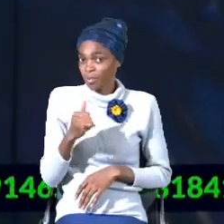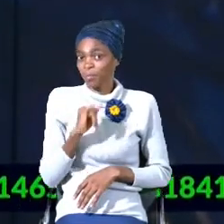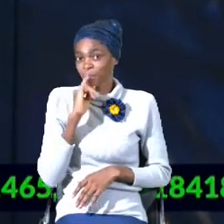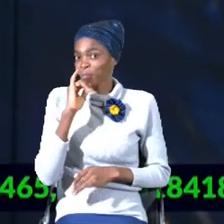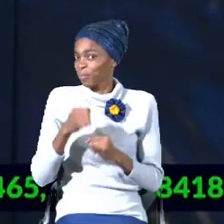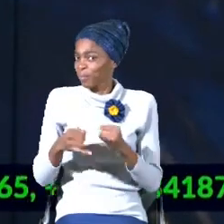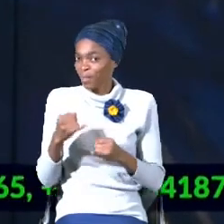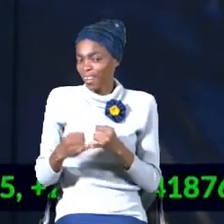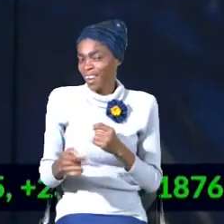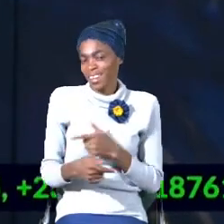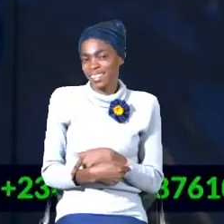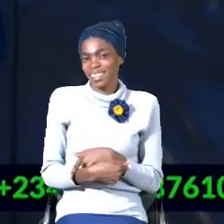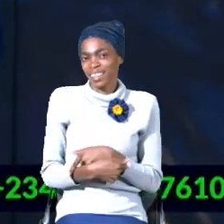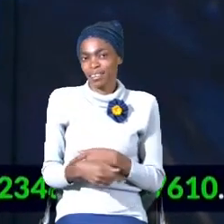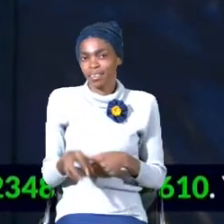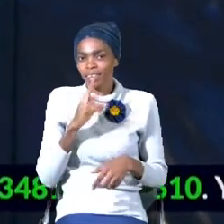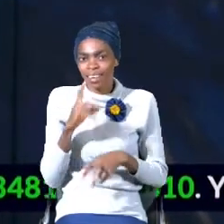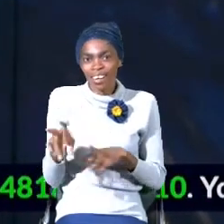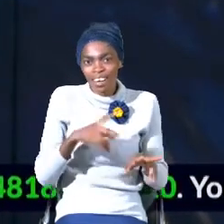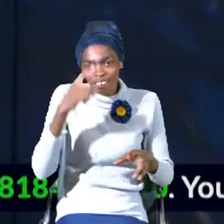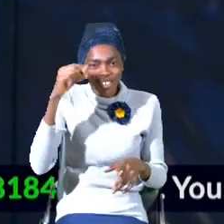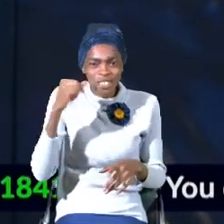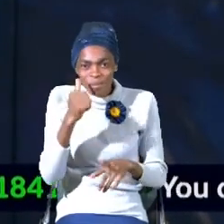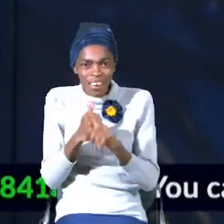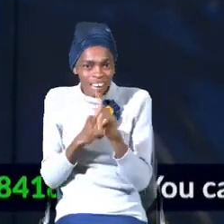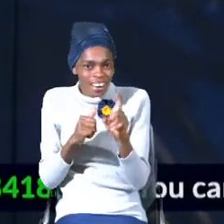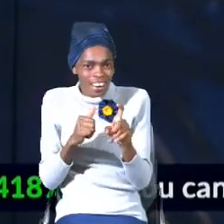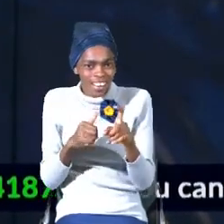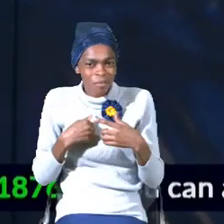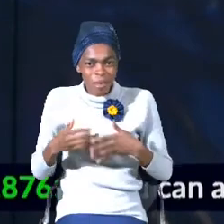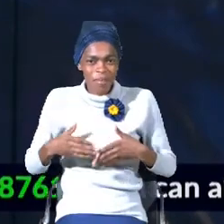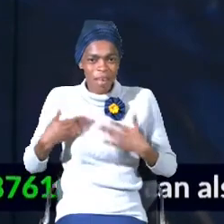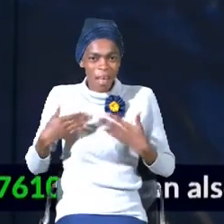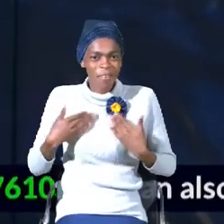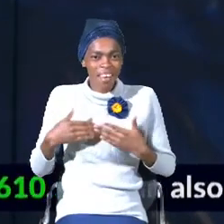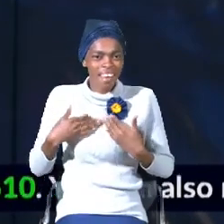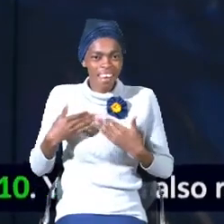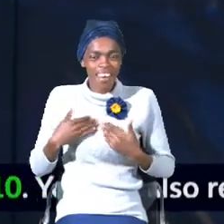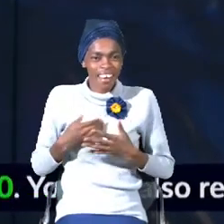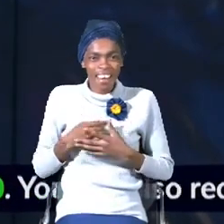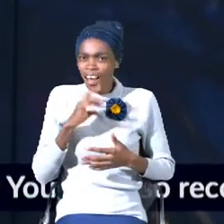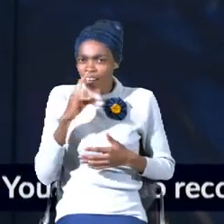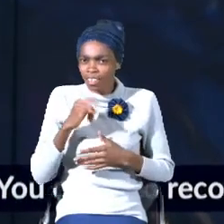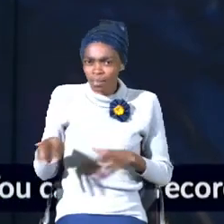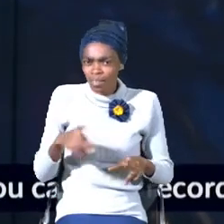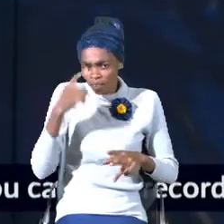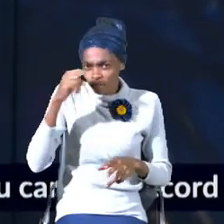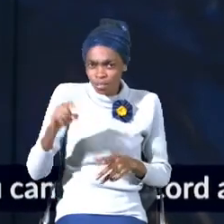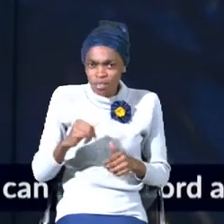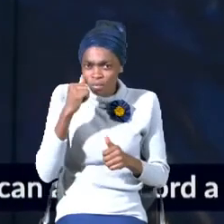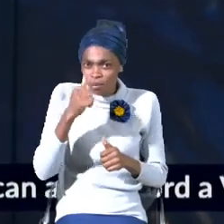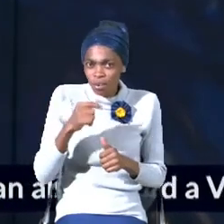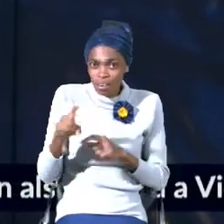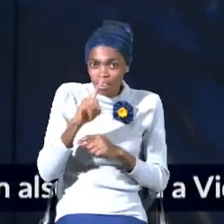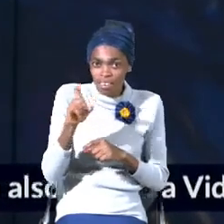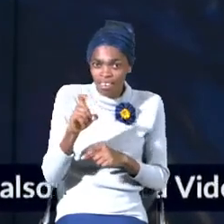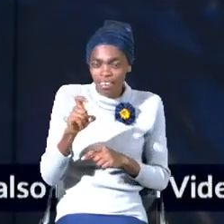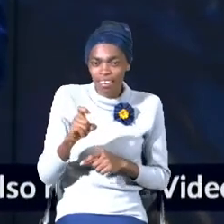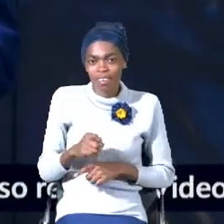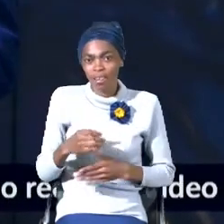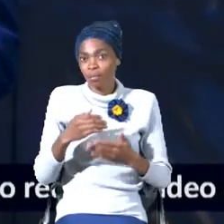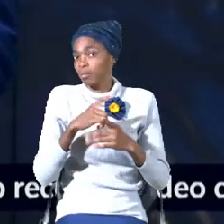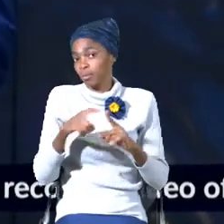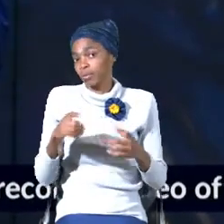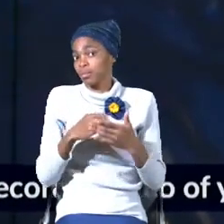day. Are you ready for tomorrow? Are you ready for tomorrow? But before tomorrow, check up on